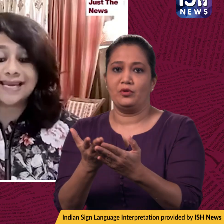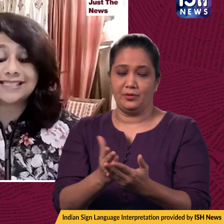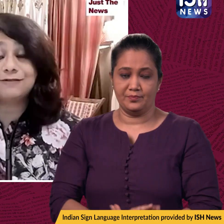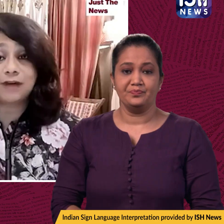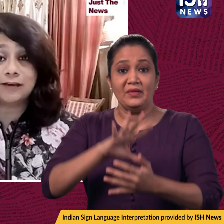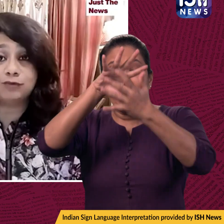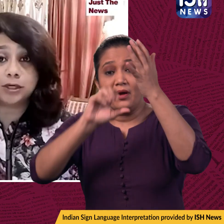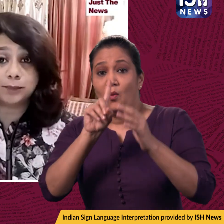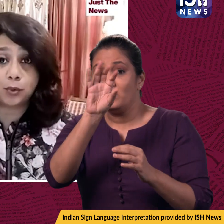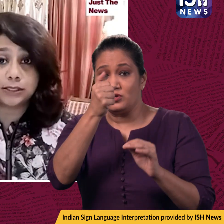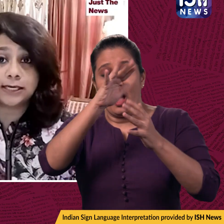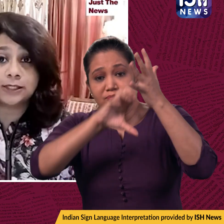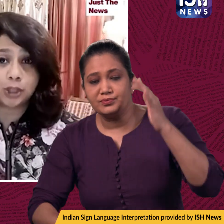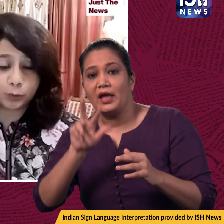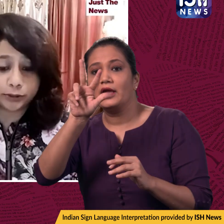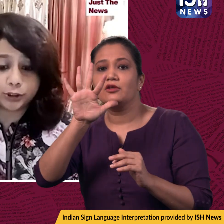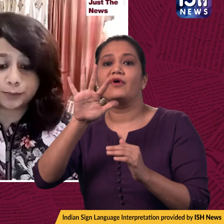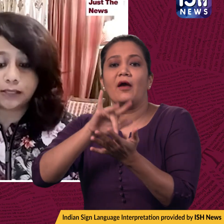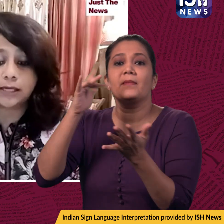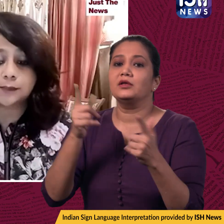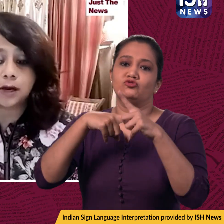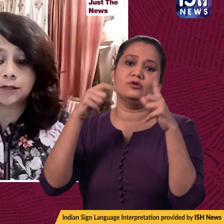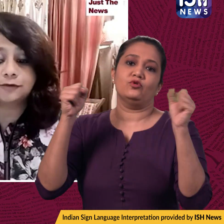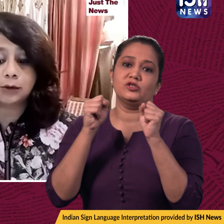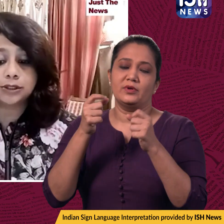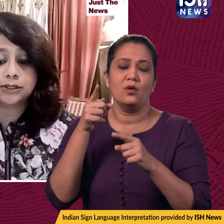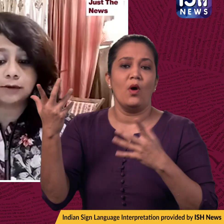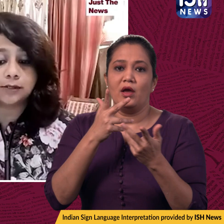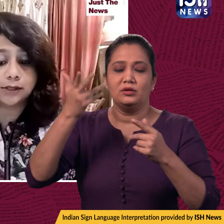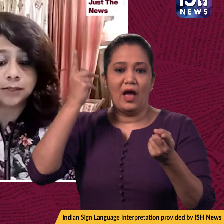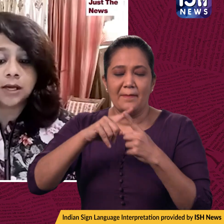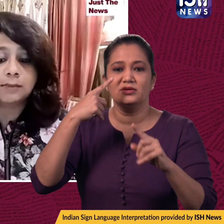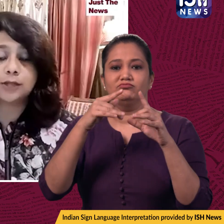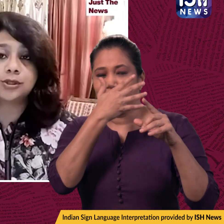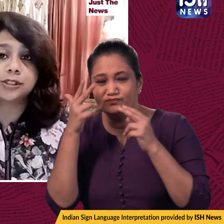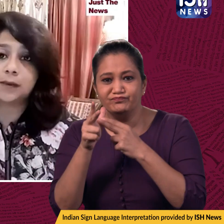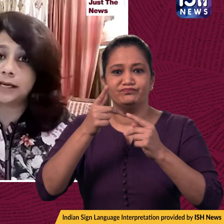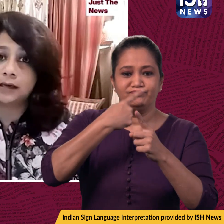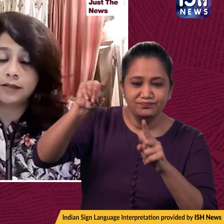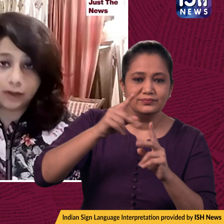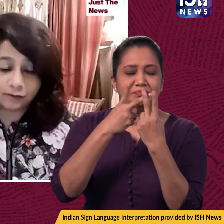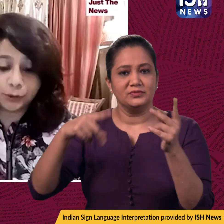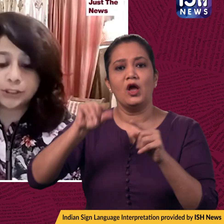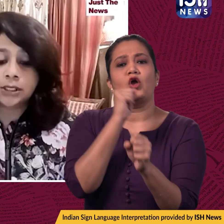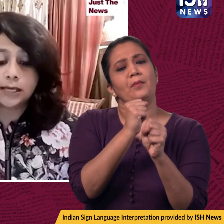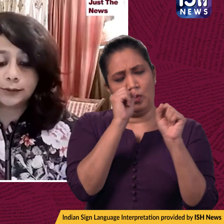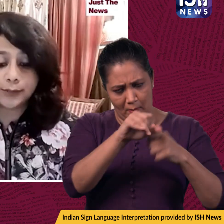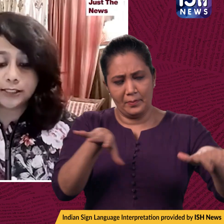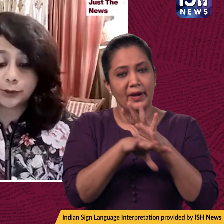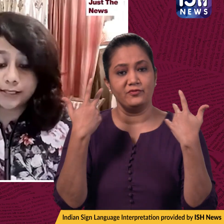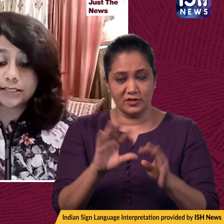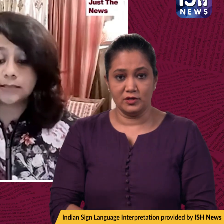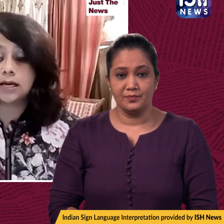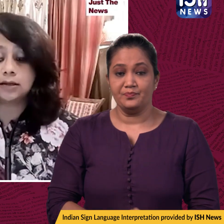of these, 85 were reported in Jammu and Kashmir as part of counter-terrorism measures by the government. Now,